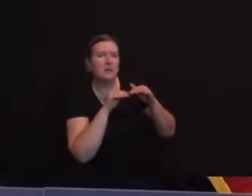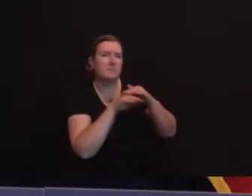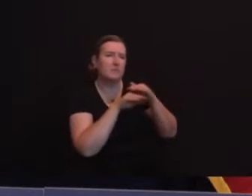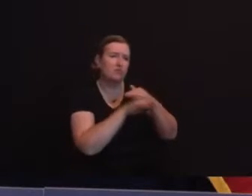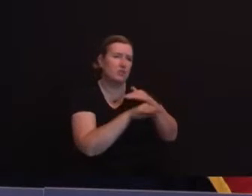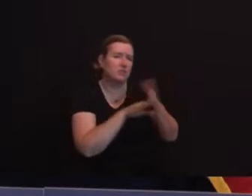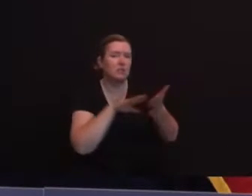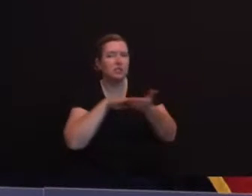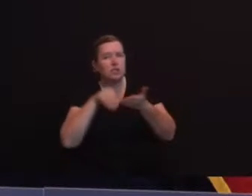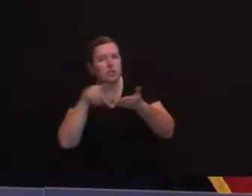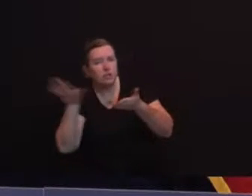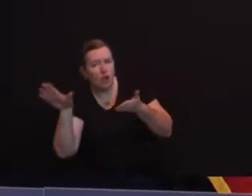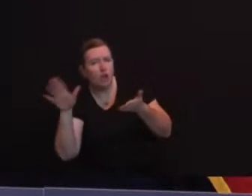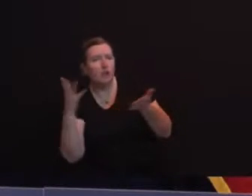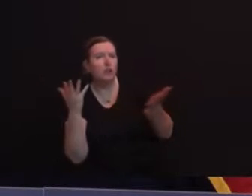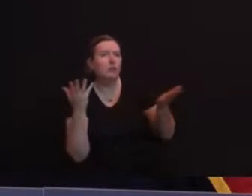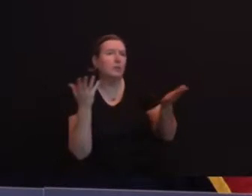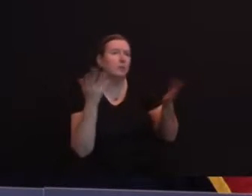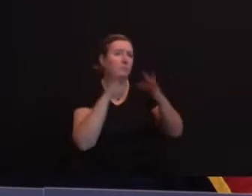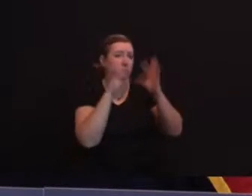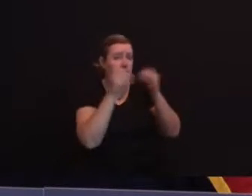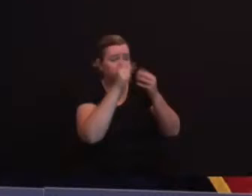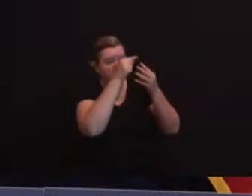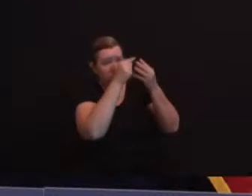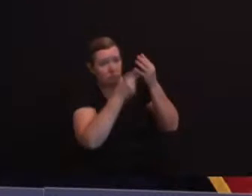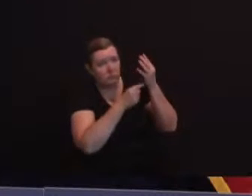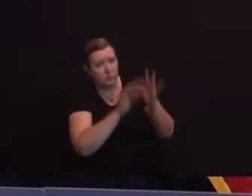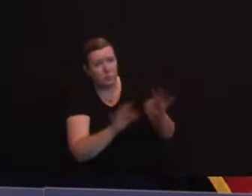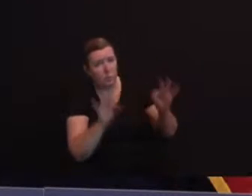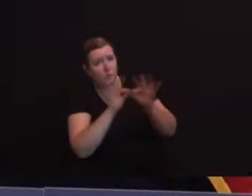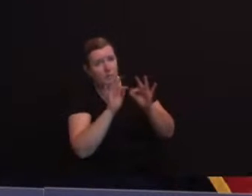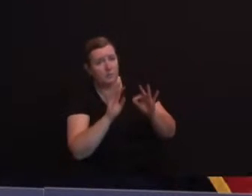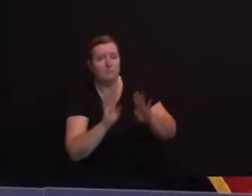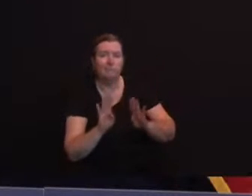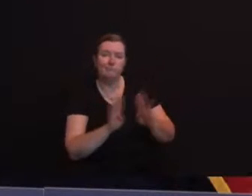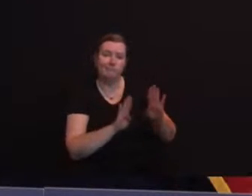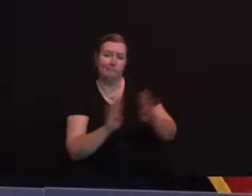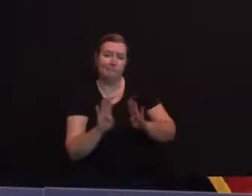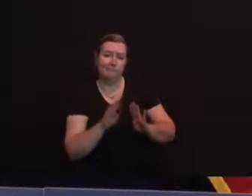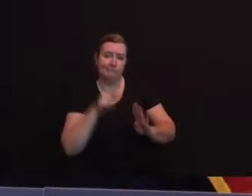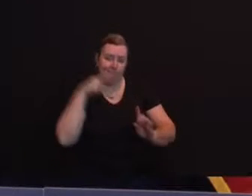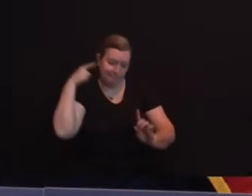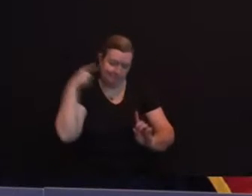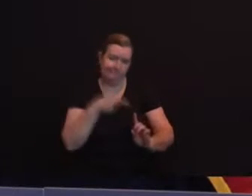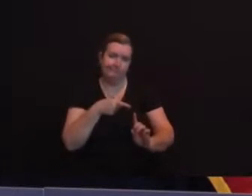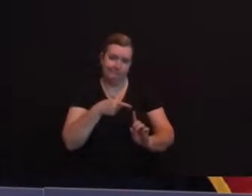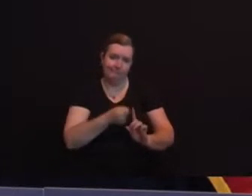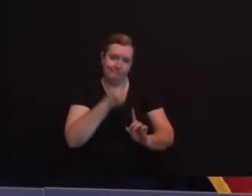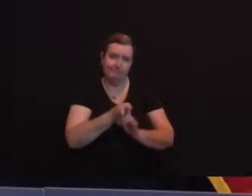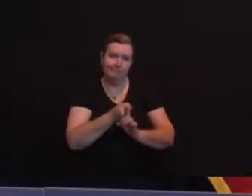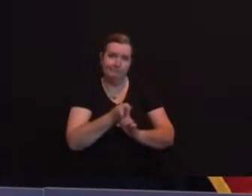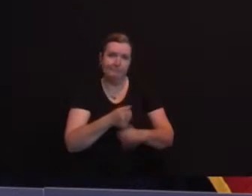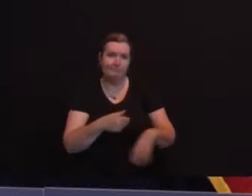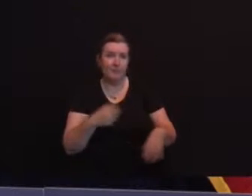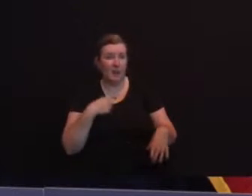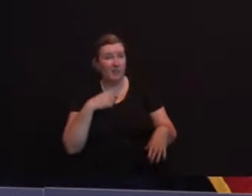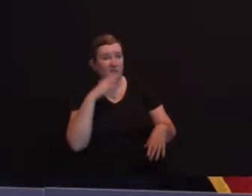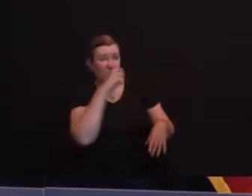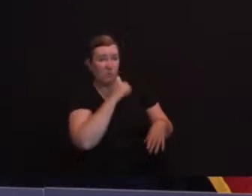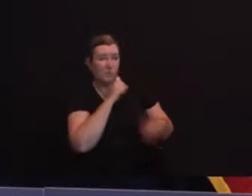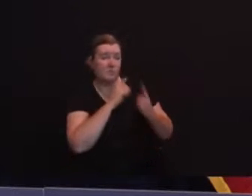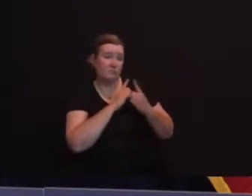of our predictive modeling is behaviors. And we make assumptions about social